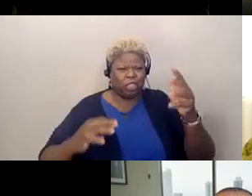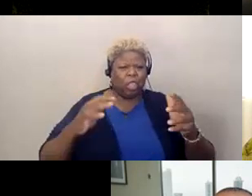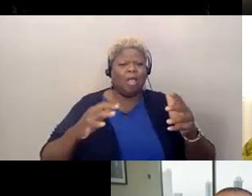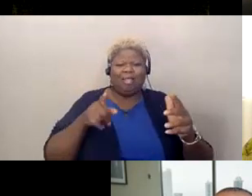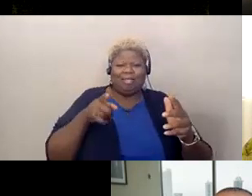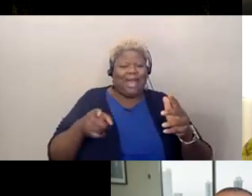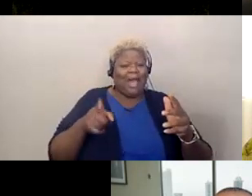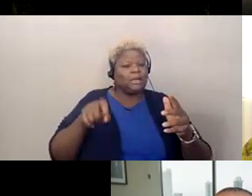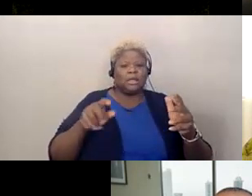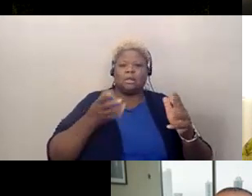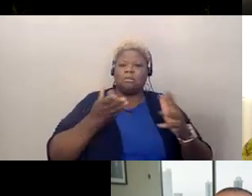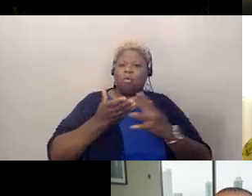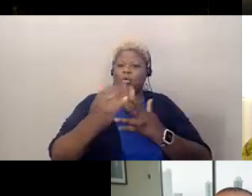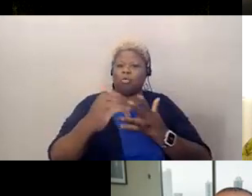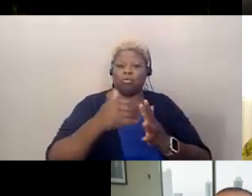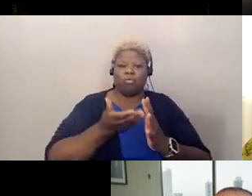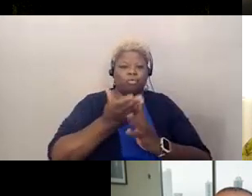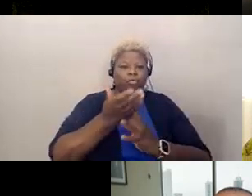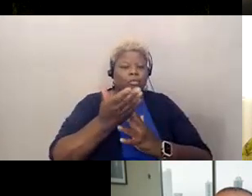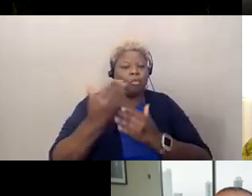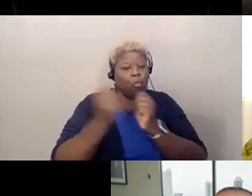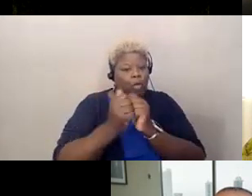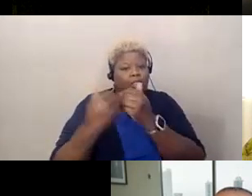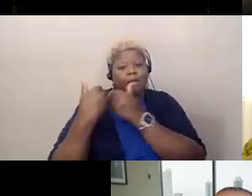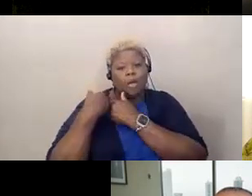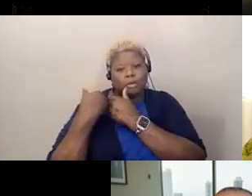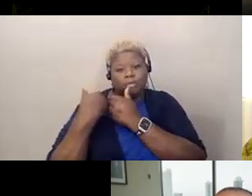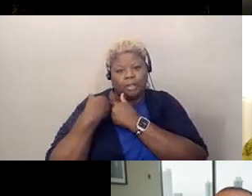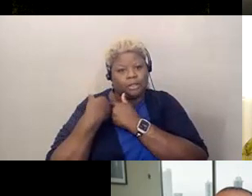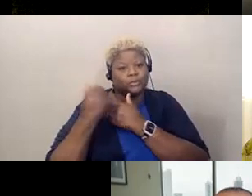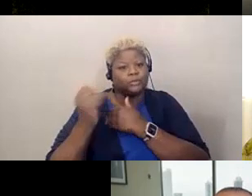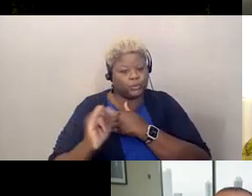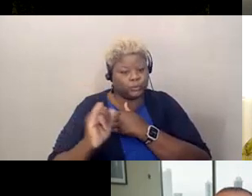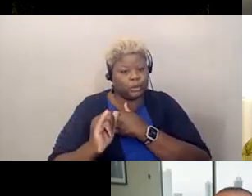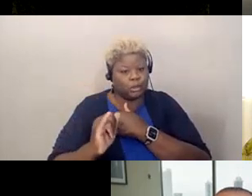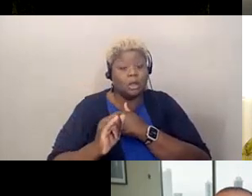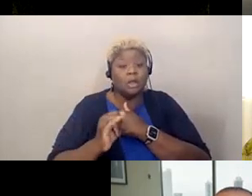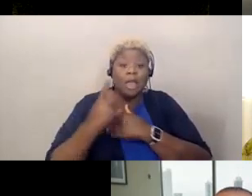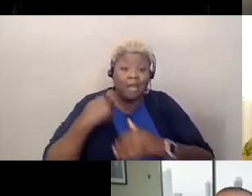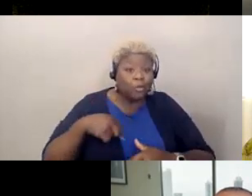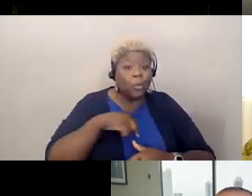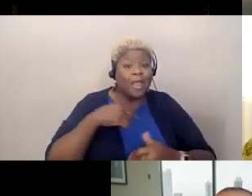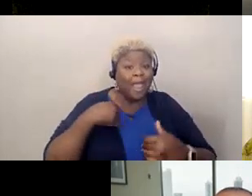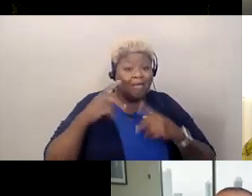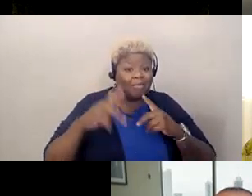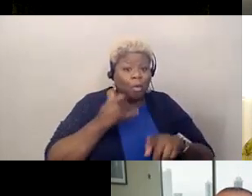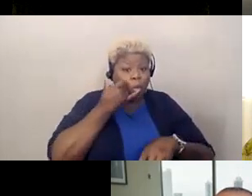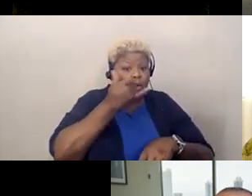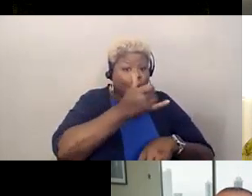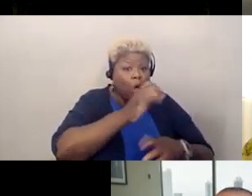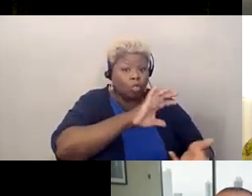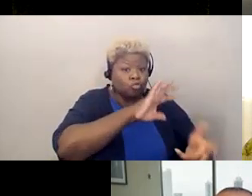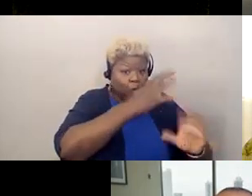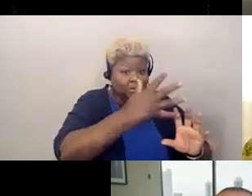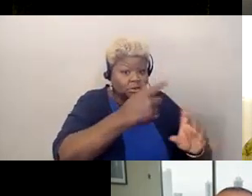needs transparency and accountability. So if we have a certain number of people that call crisis that